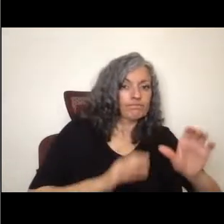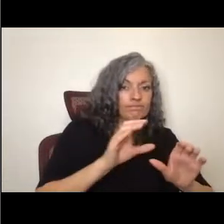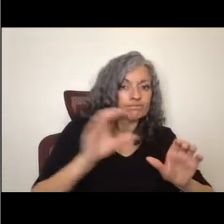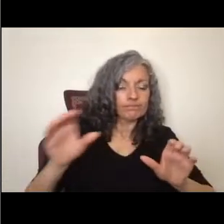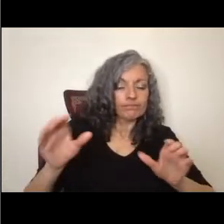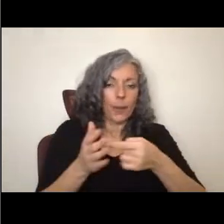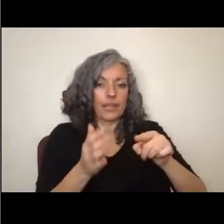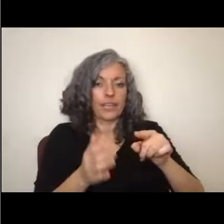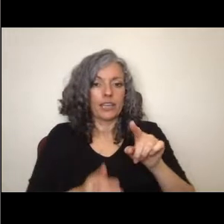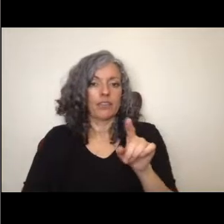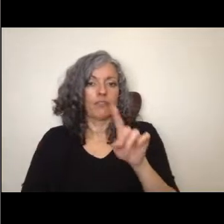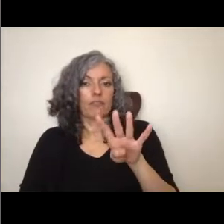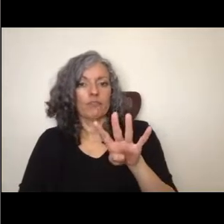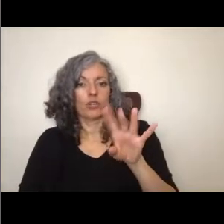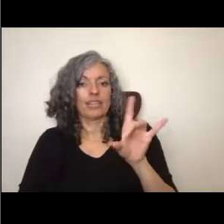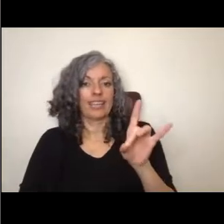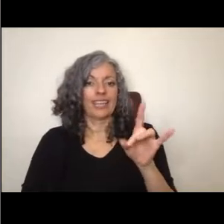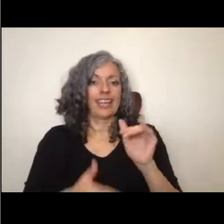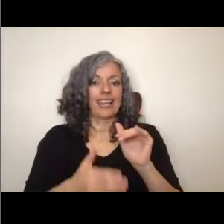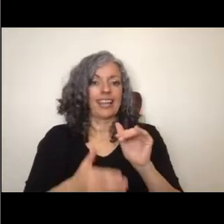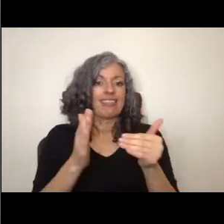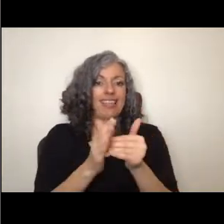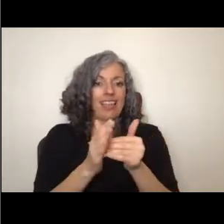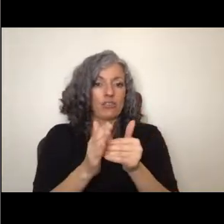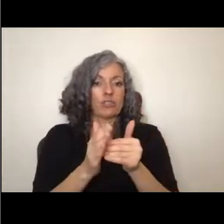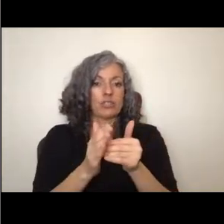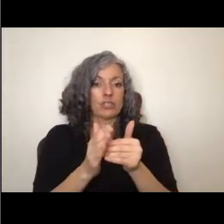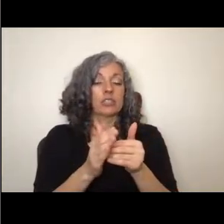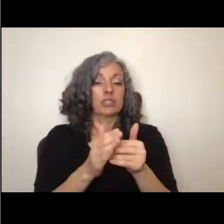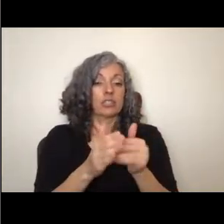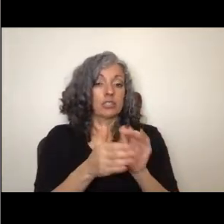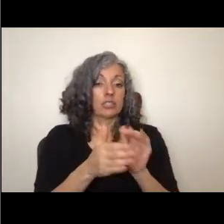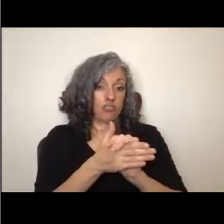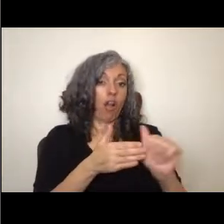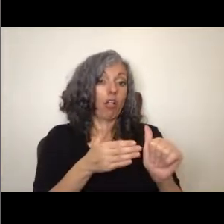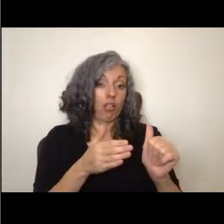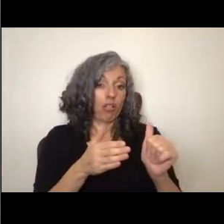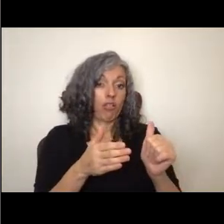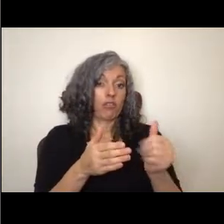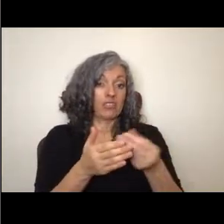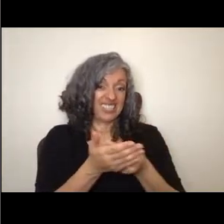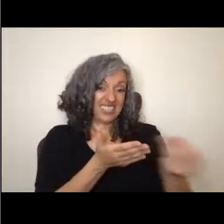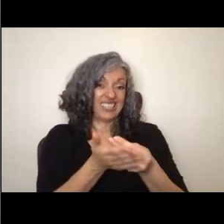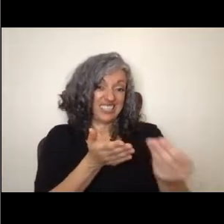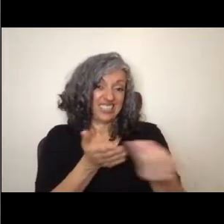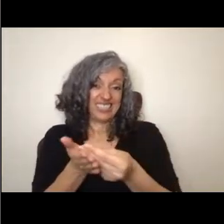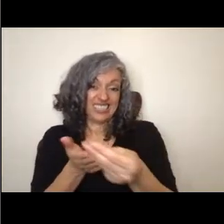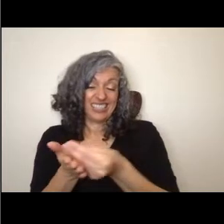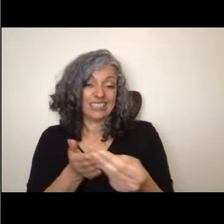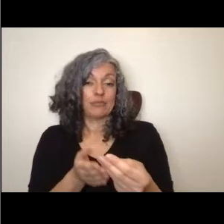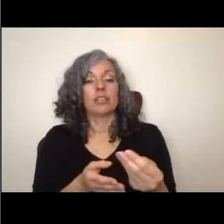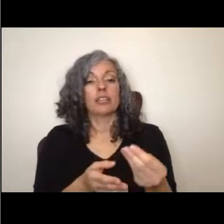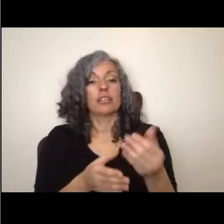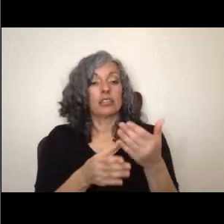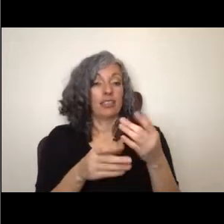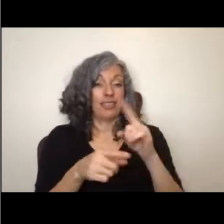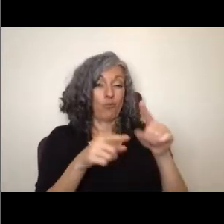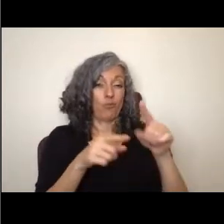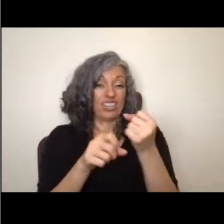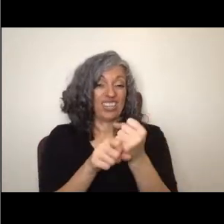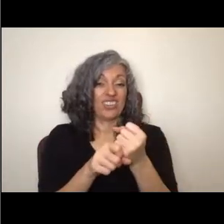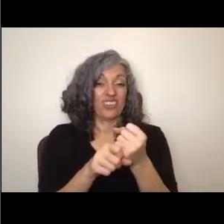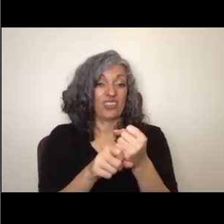$48,103 that was spent between April 2022 and June 2022 to complete this project fully.